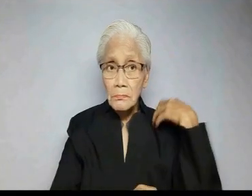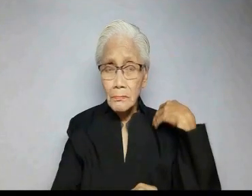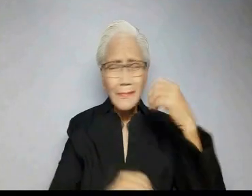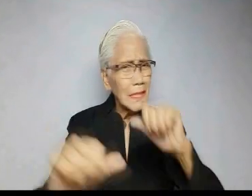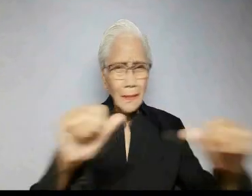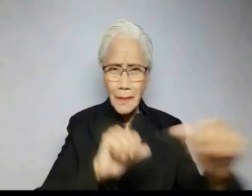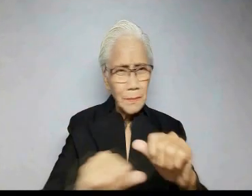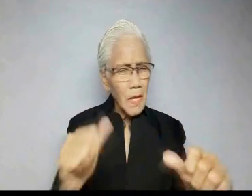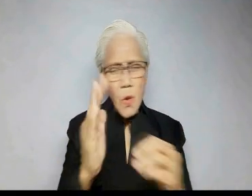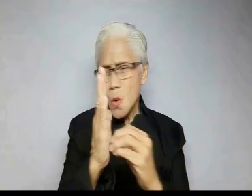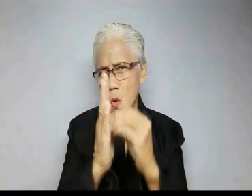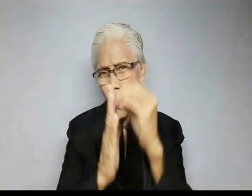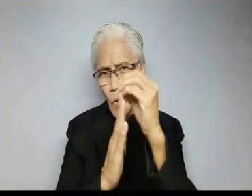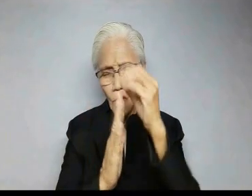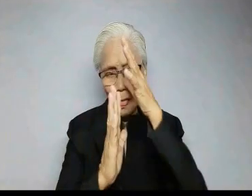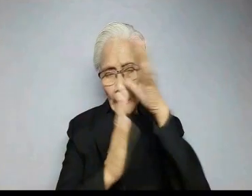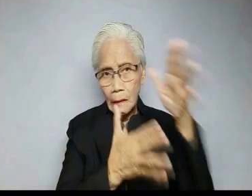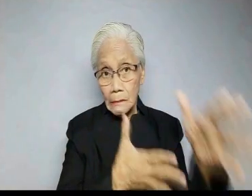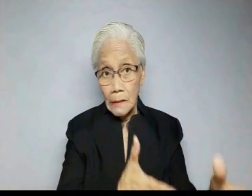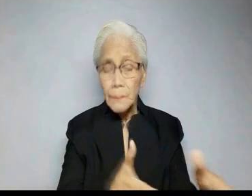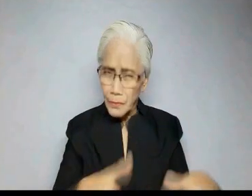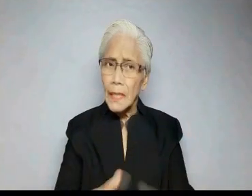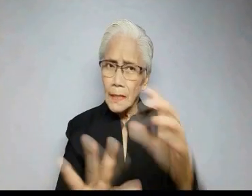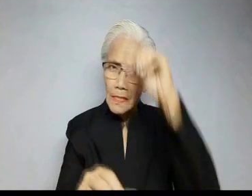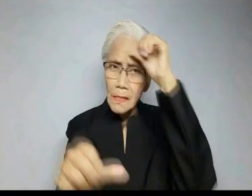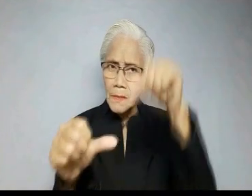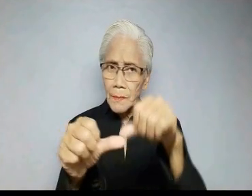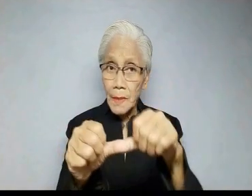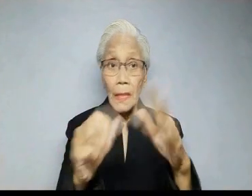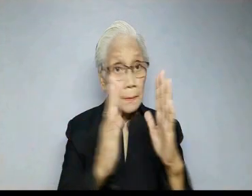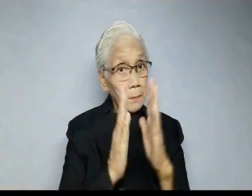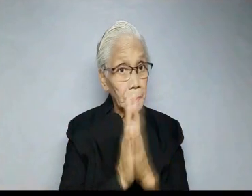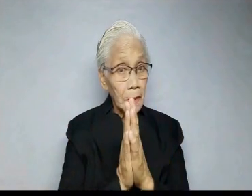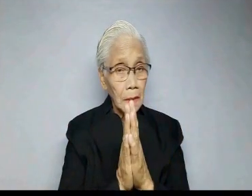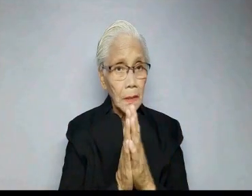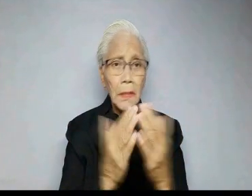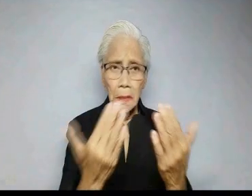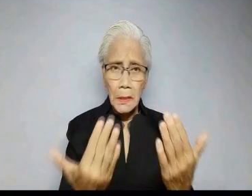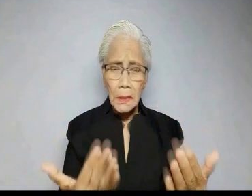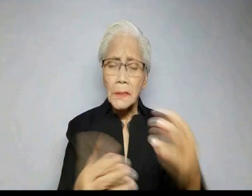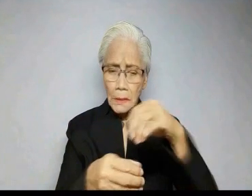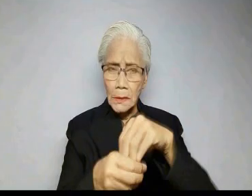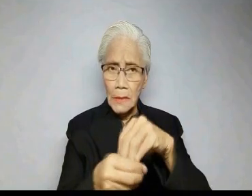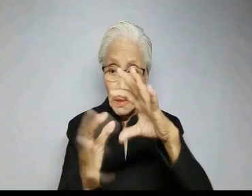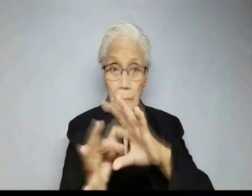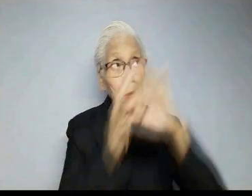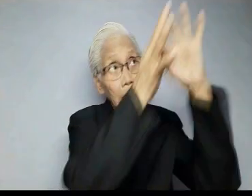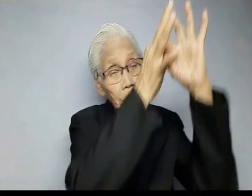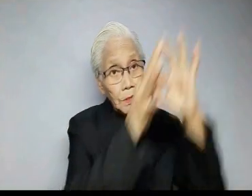an act too often neglected. Let us remember that prayer is being in